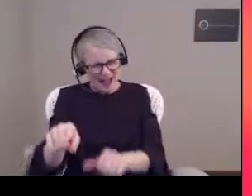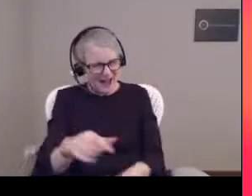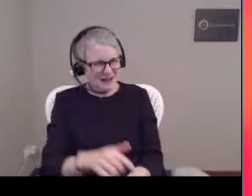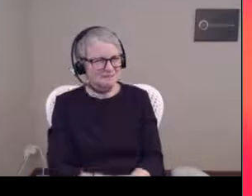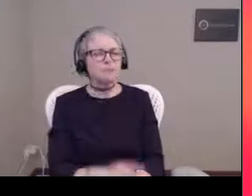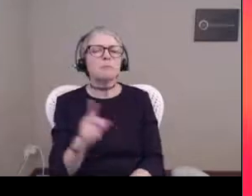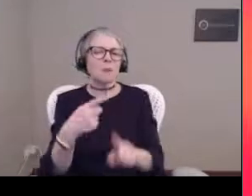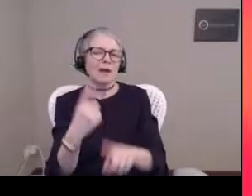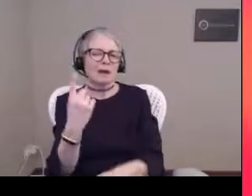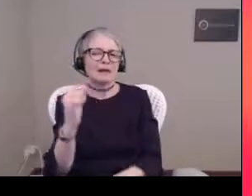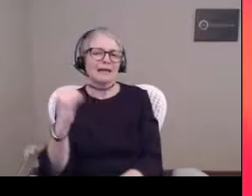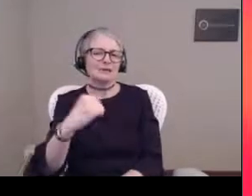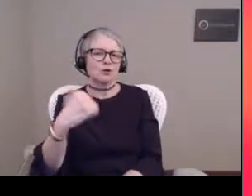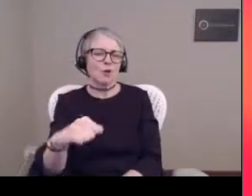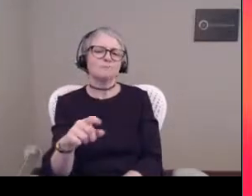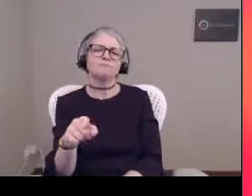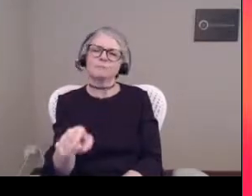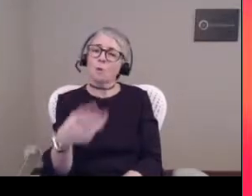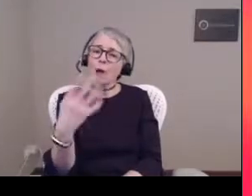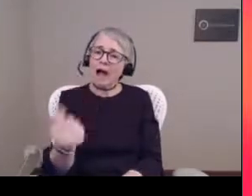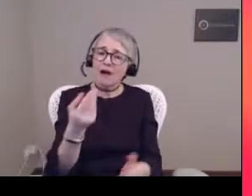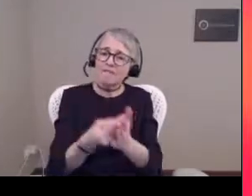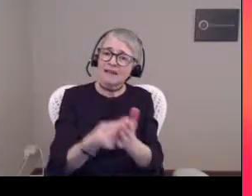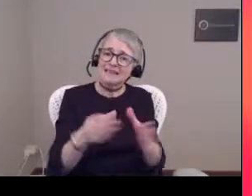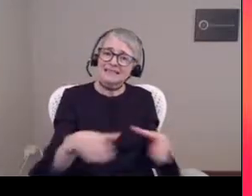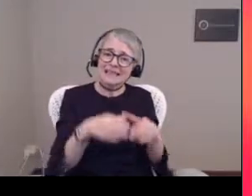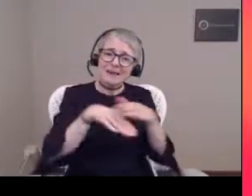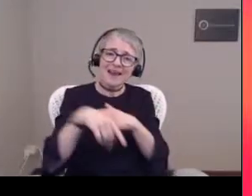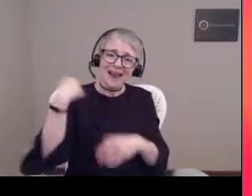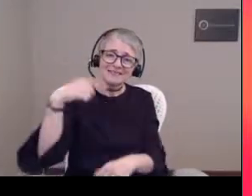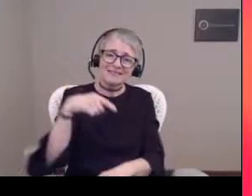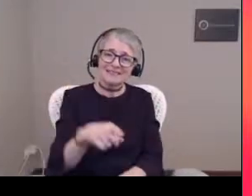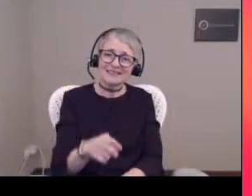one, yes or no? Do you have a finance team in London?